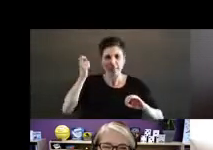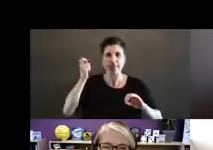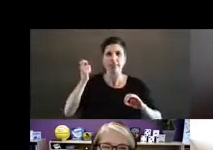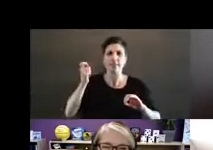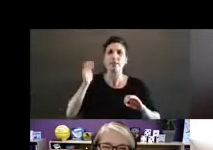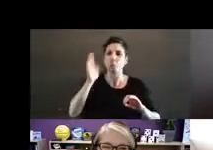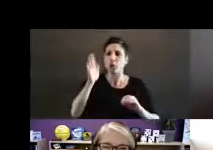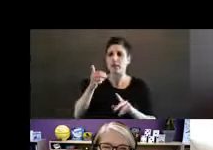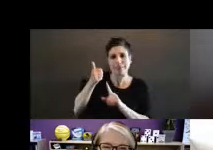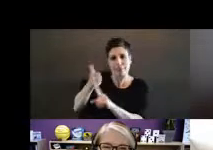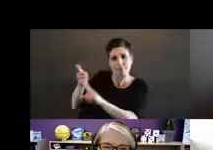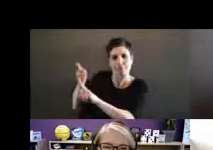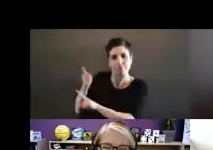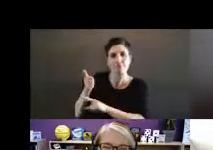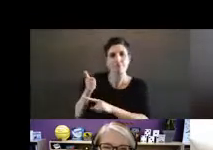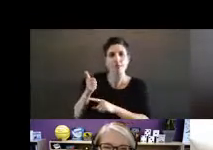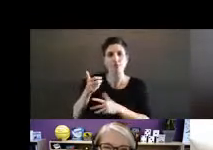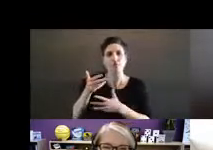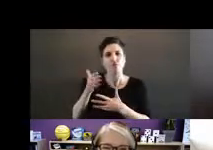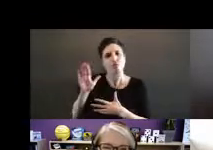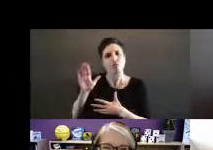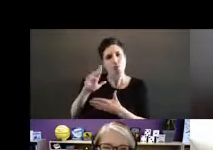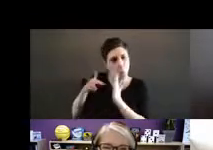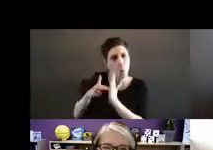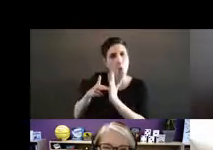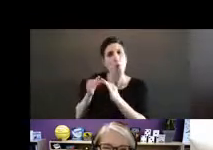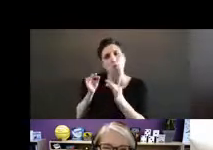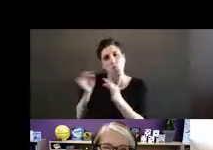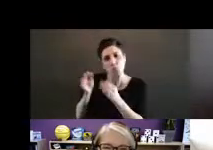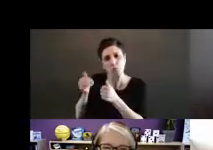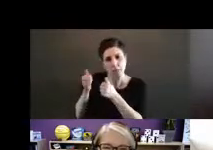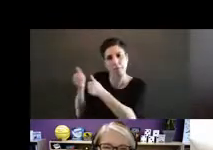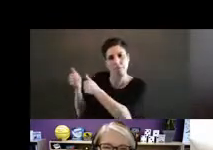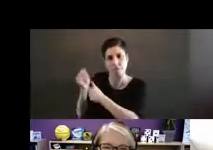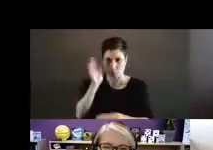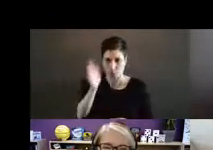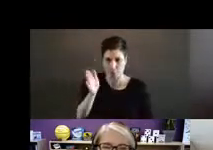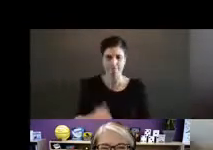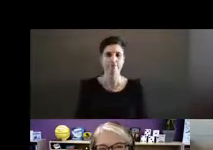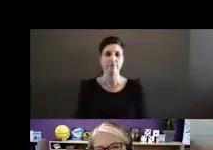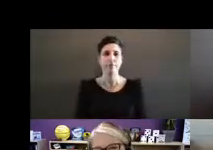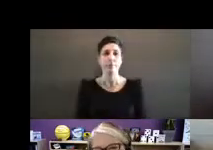better. So to start our discussion, our